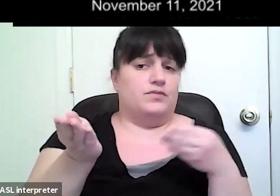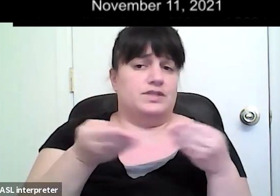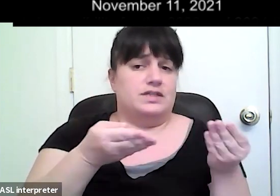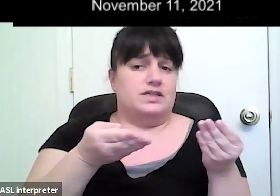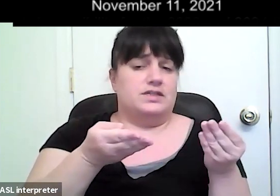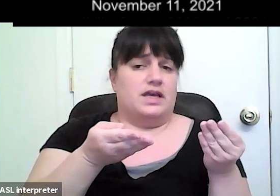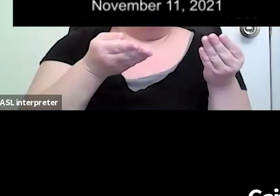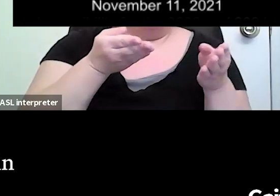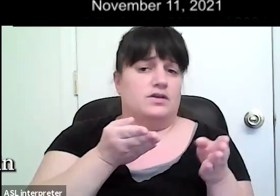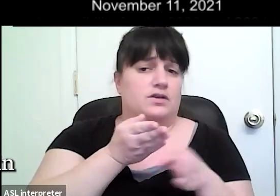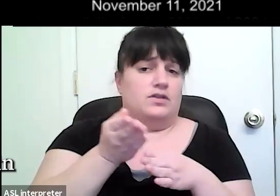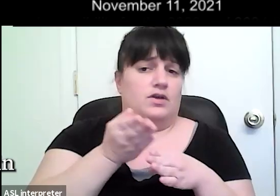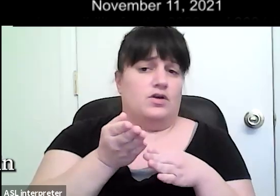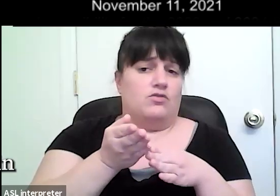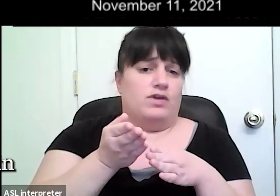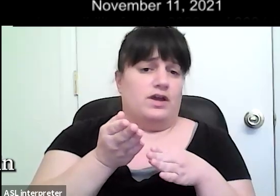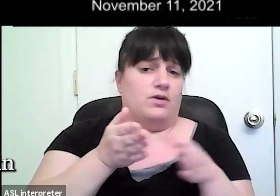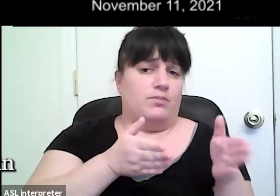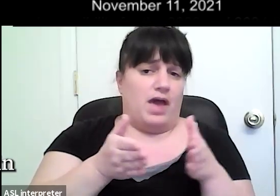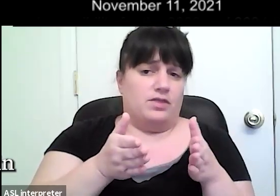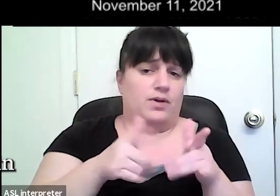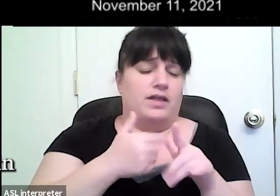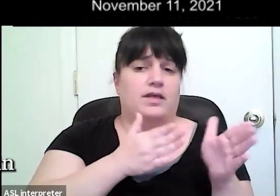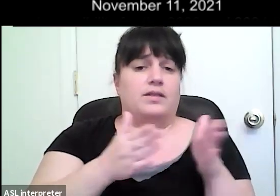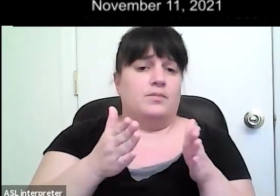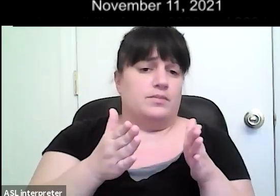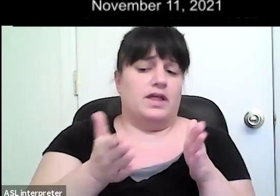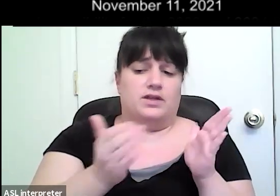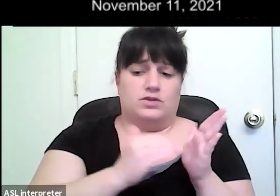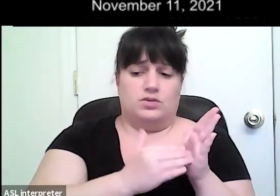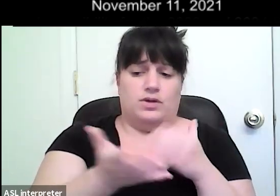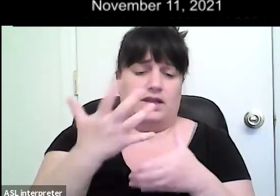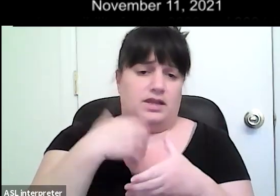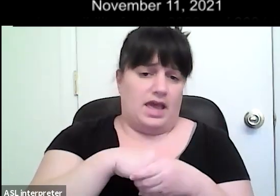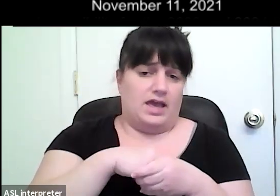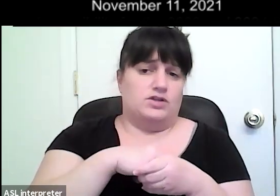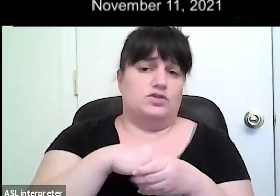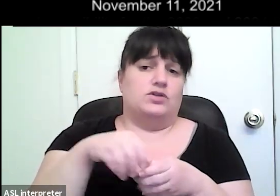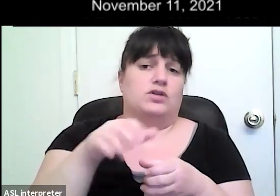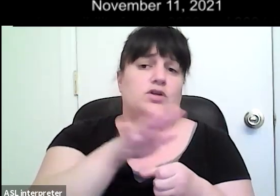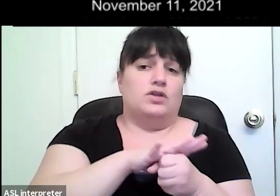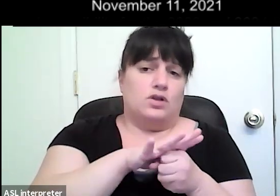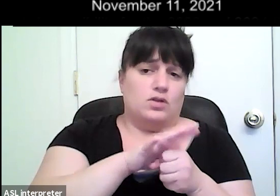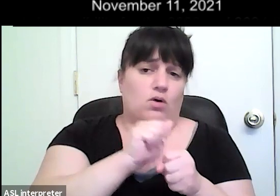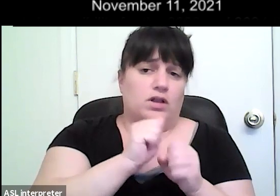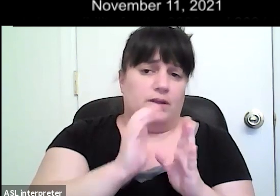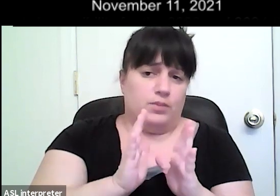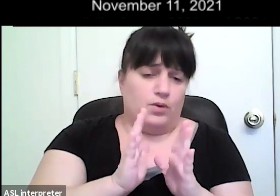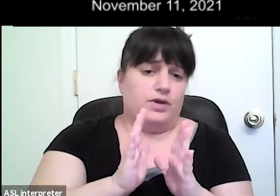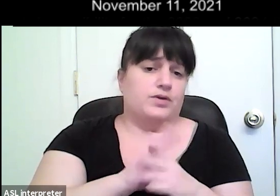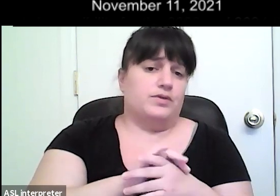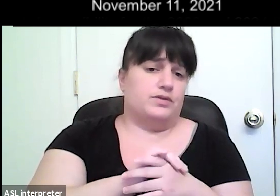career pathways. So, and then our plan is also to again engage our local employers